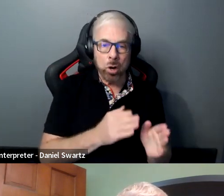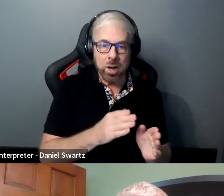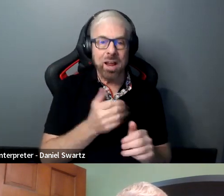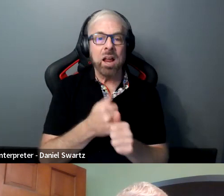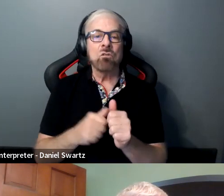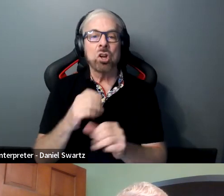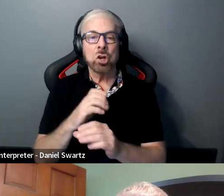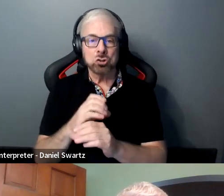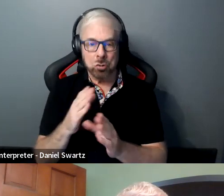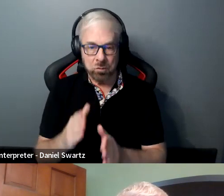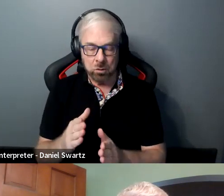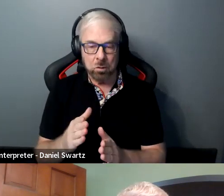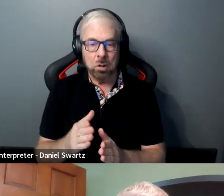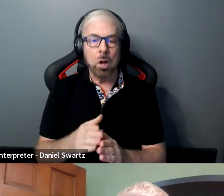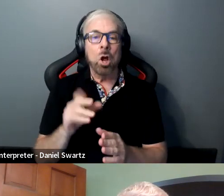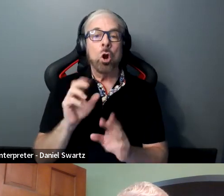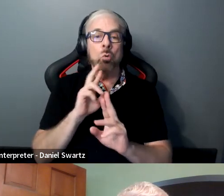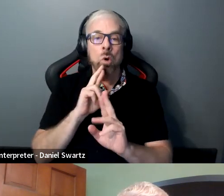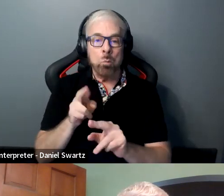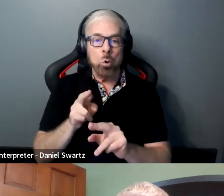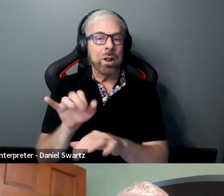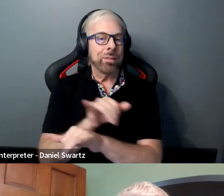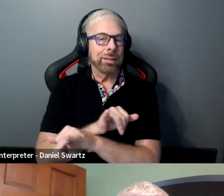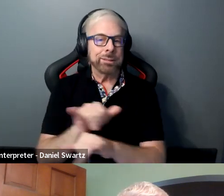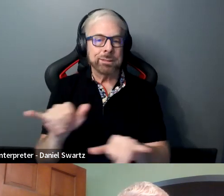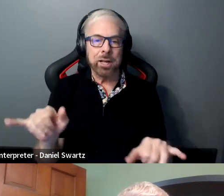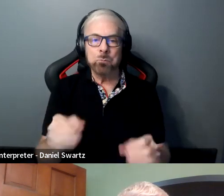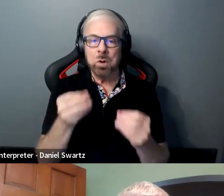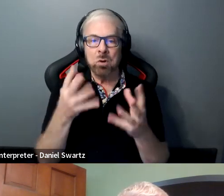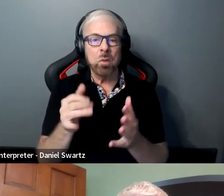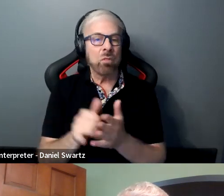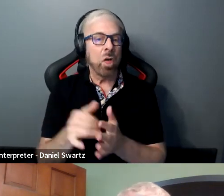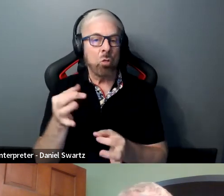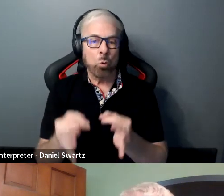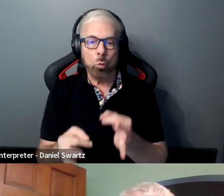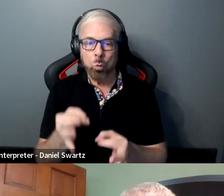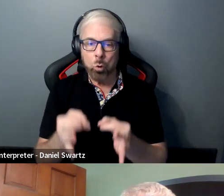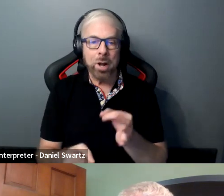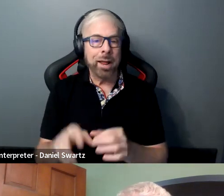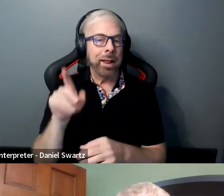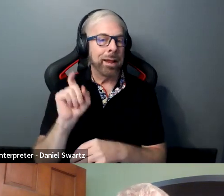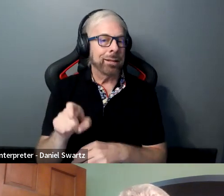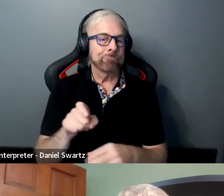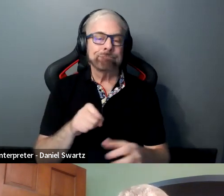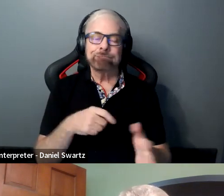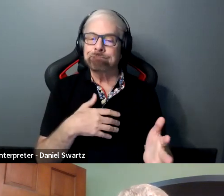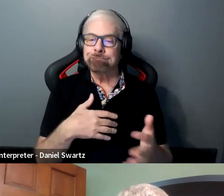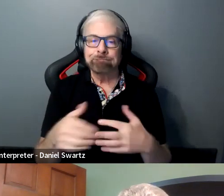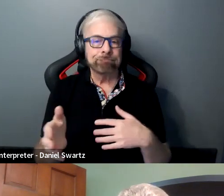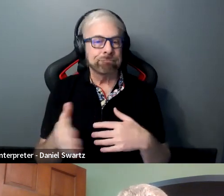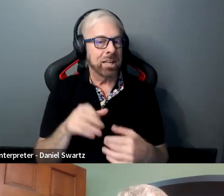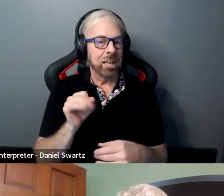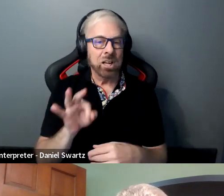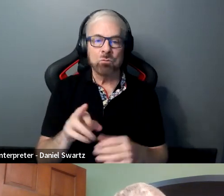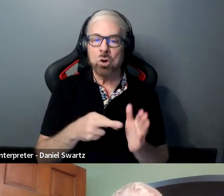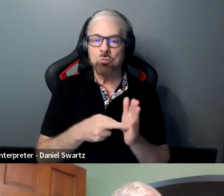conservator to report the same information that the court needs, regardless of whether they're represented